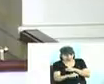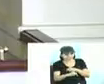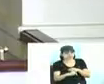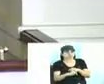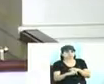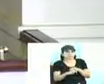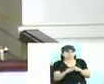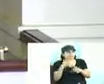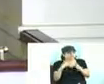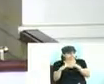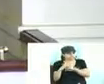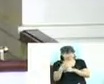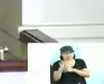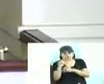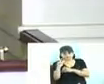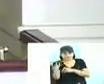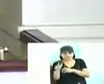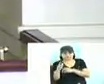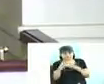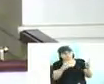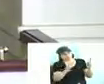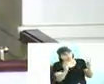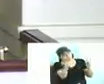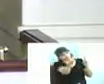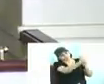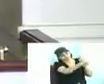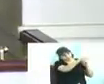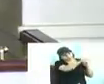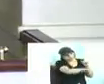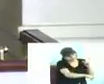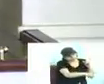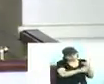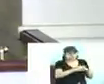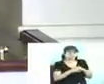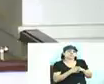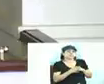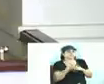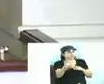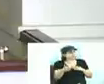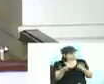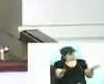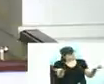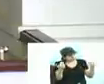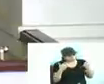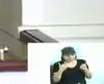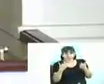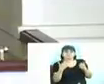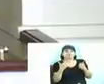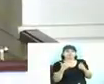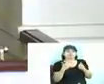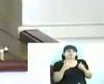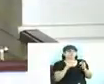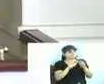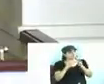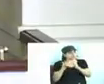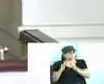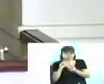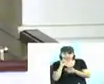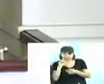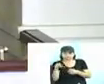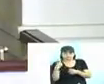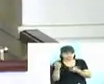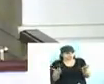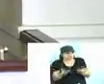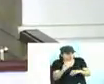hall. It's just around the corner and downstairs. We invite you to come on down there so that we may be community, not just in and at